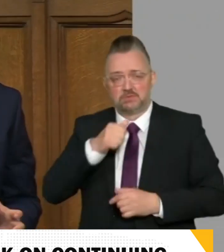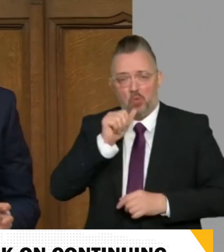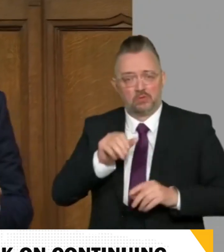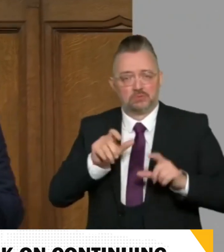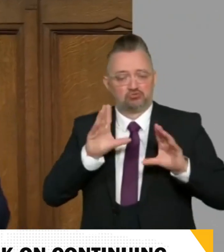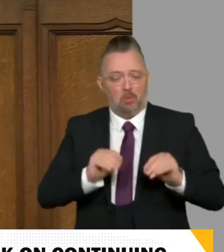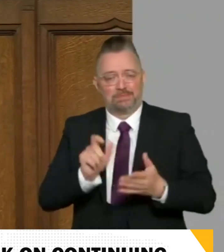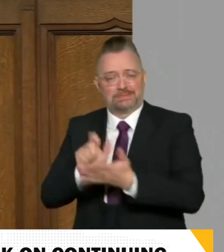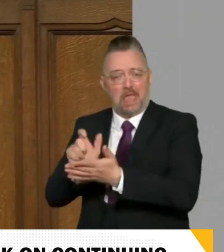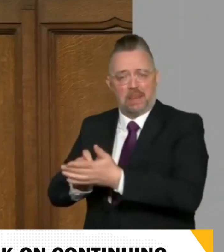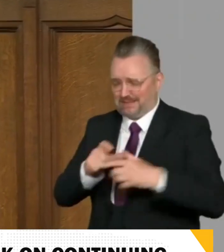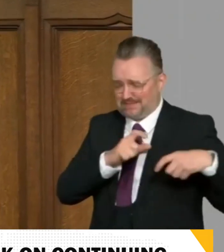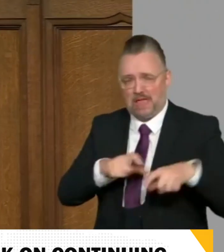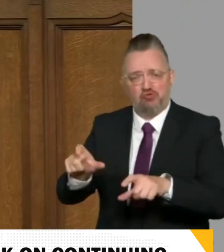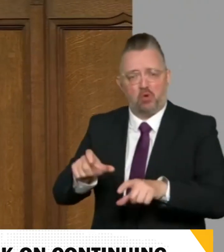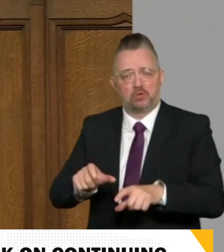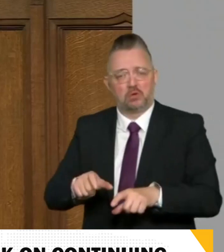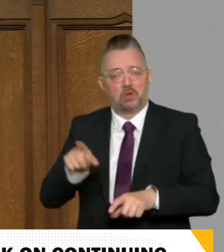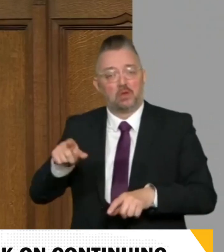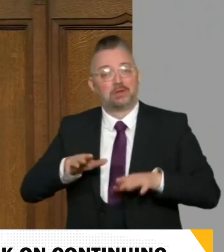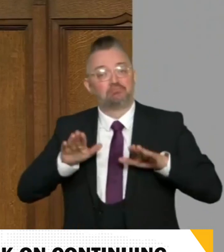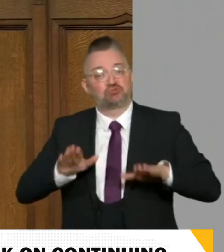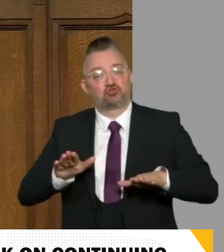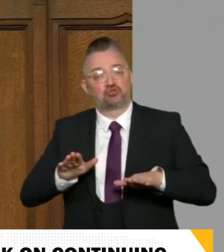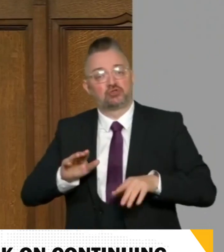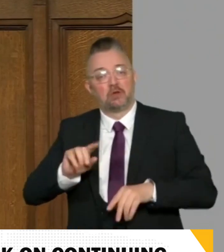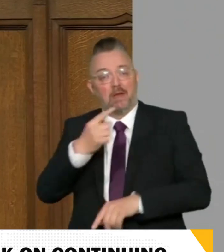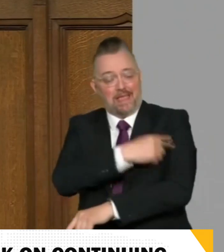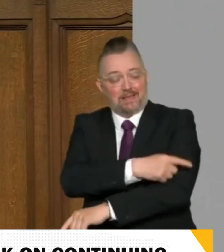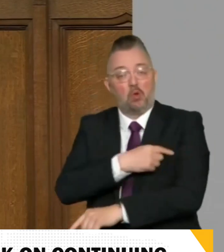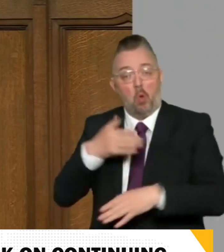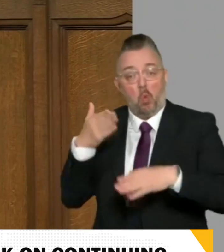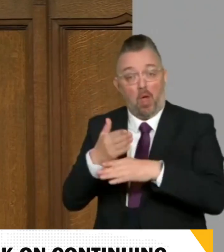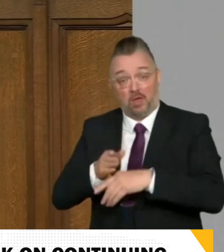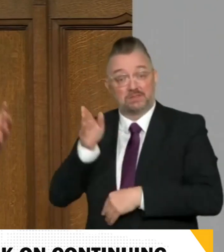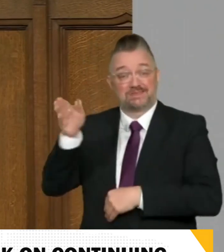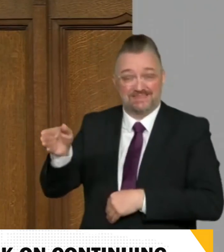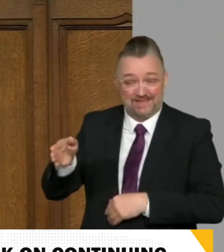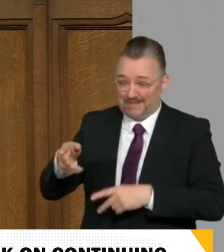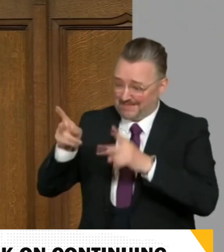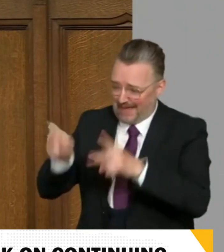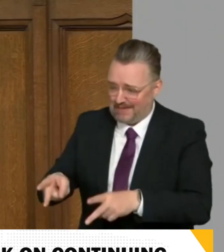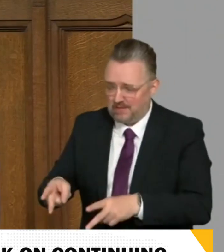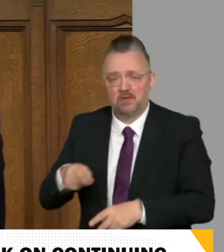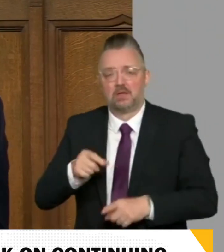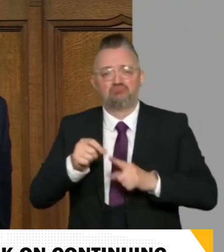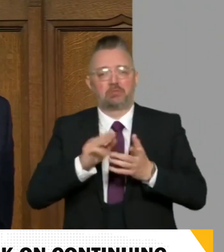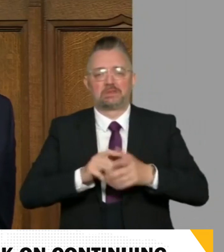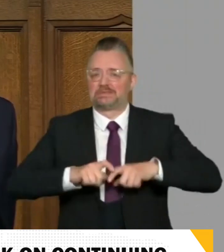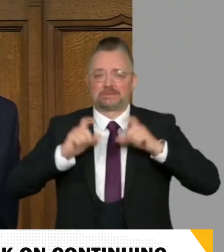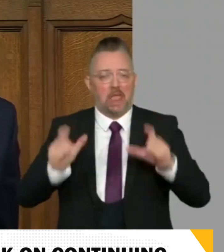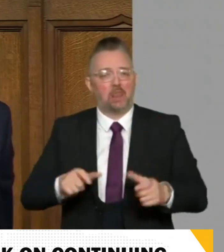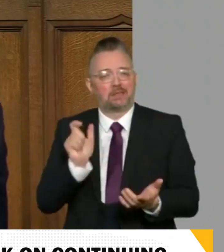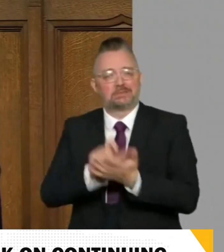US, an all-out assault on Rafah with all the death and destruction that would entail wouldn't be enough. So